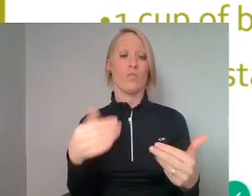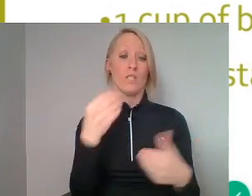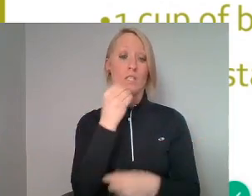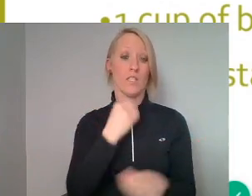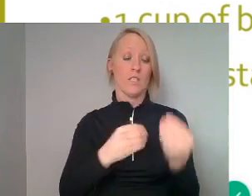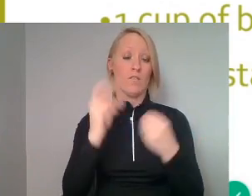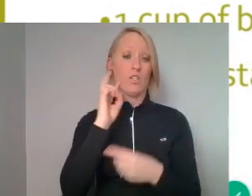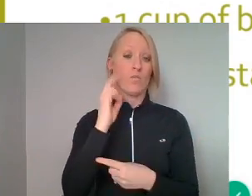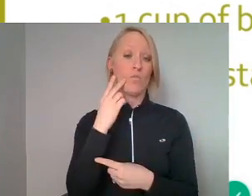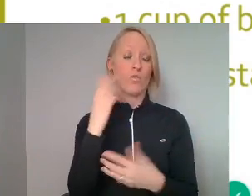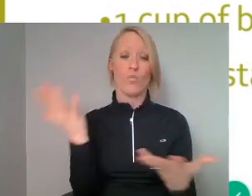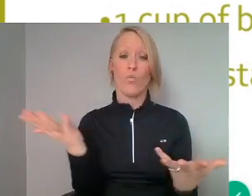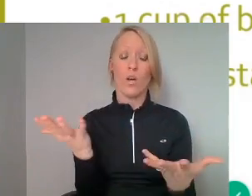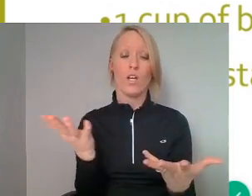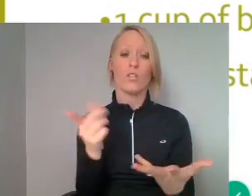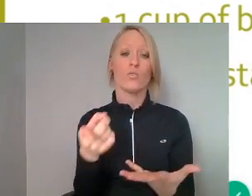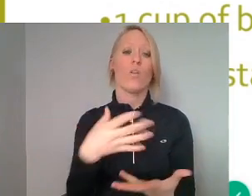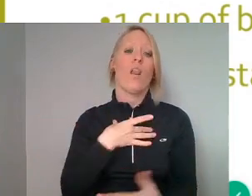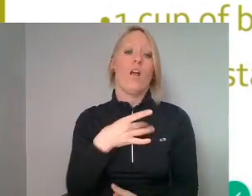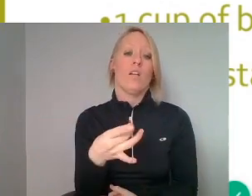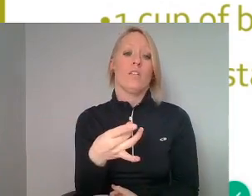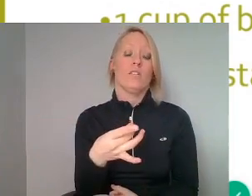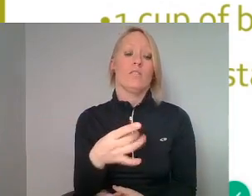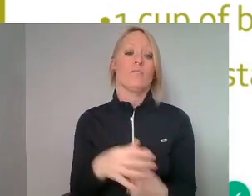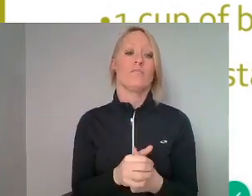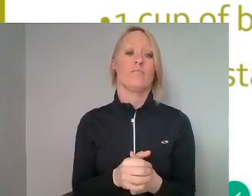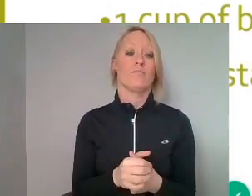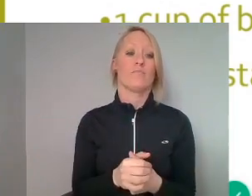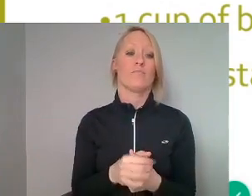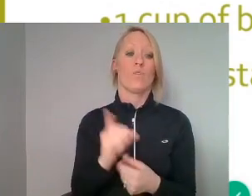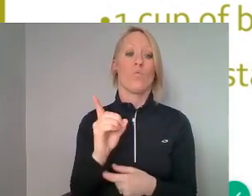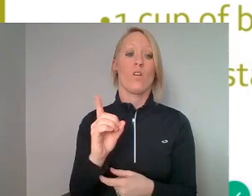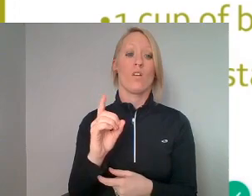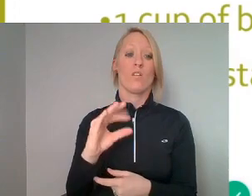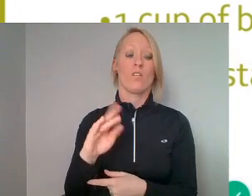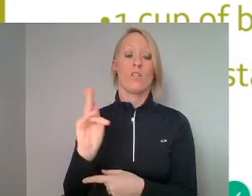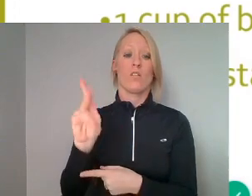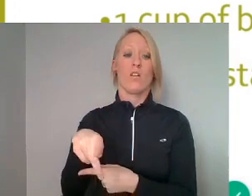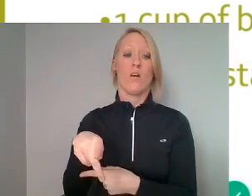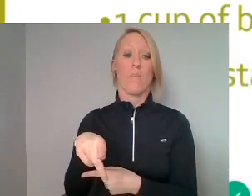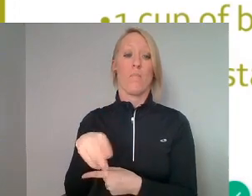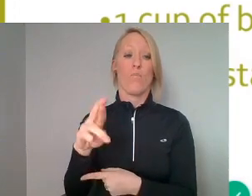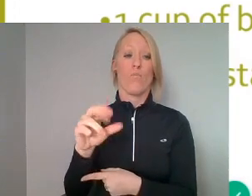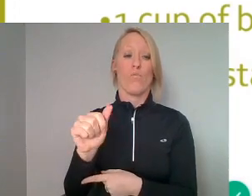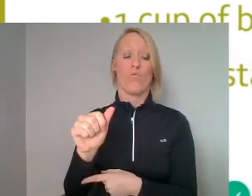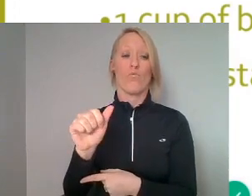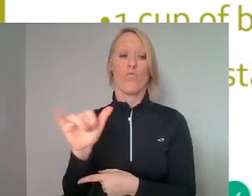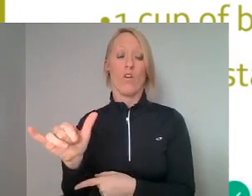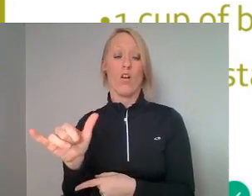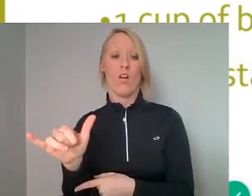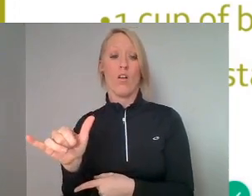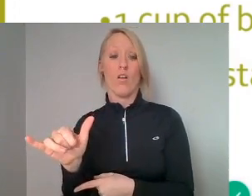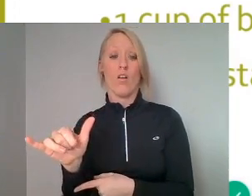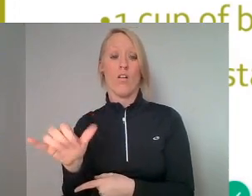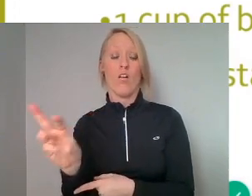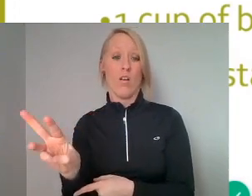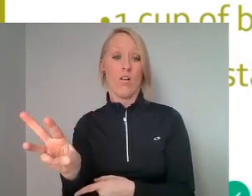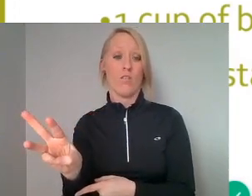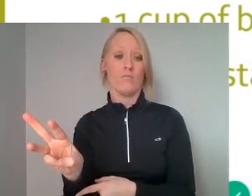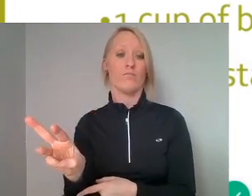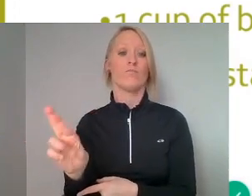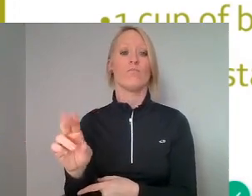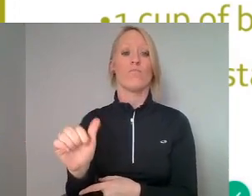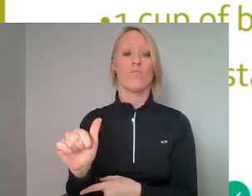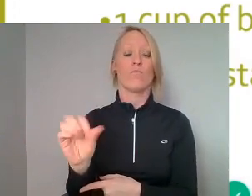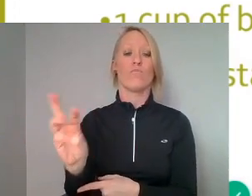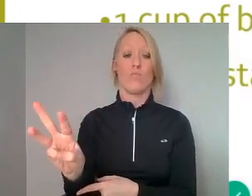down. 1 cup of raw or cooked veggies, or like a vegetable juice is 1 cup. So if